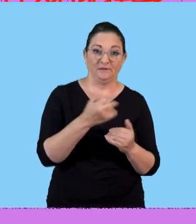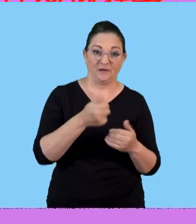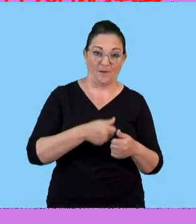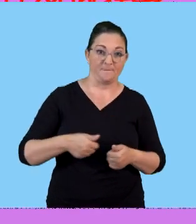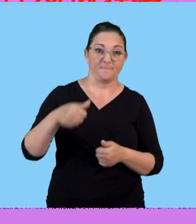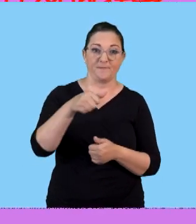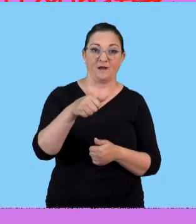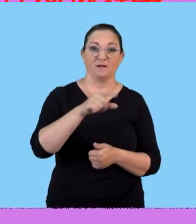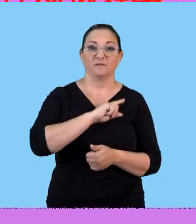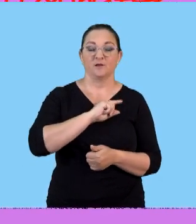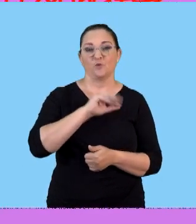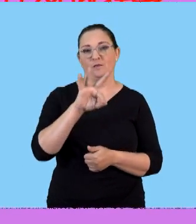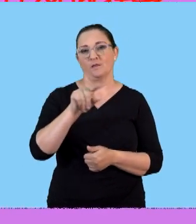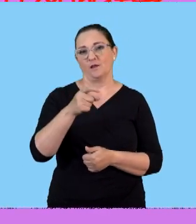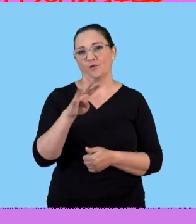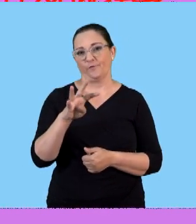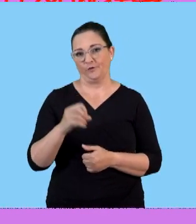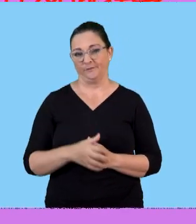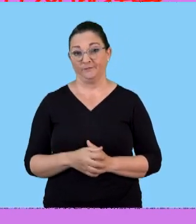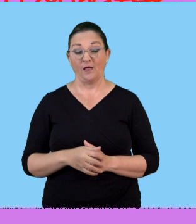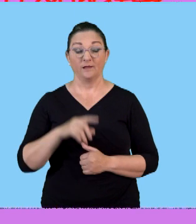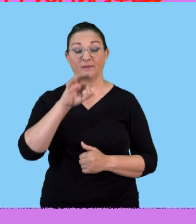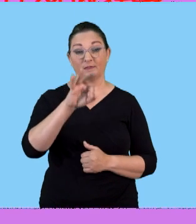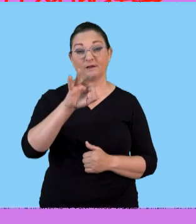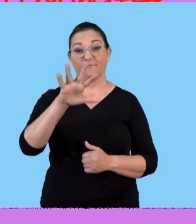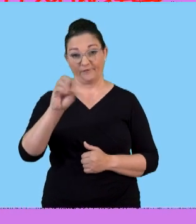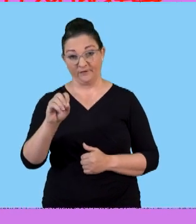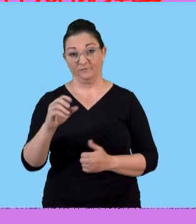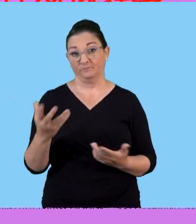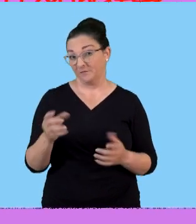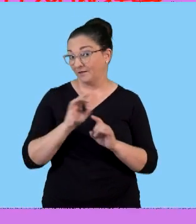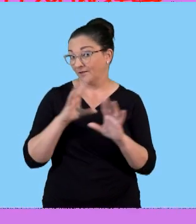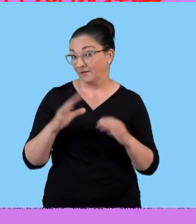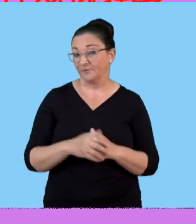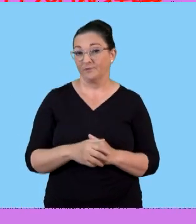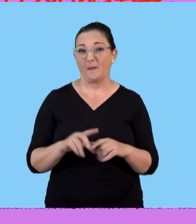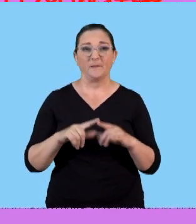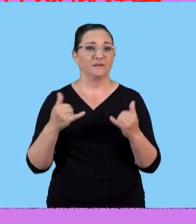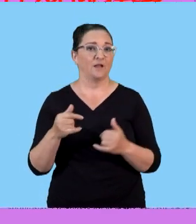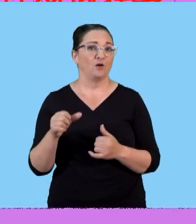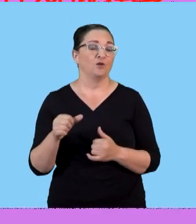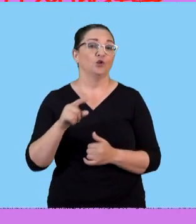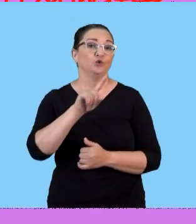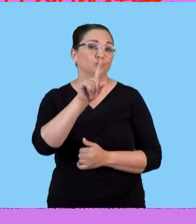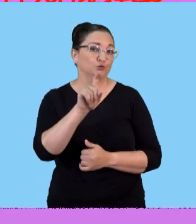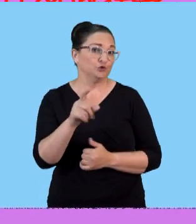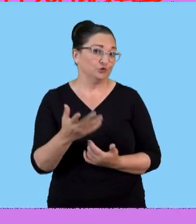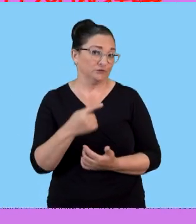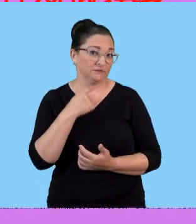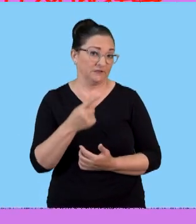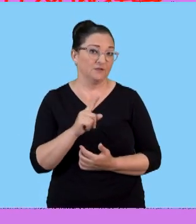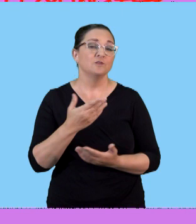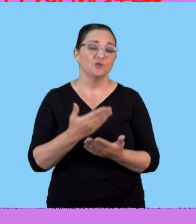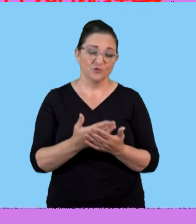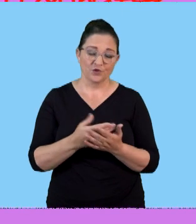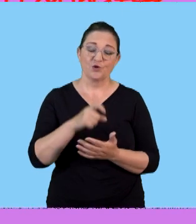40 minutes backwards, I'll end up at 3 hours, 30 minutes. Are we clear? So now I go to my question at hand. It says you may use the